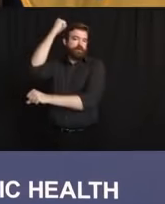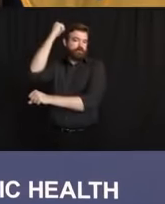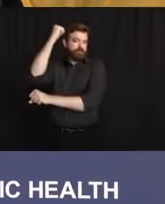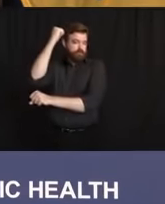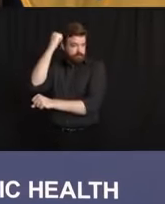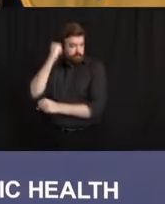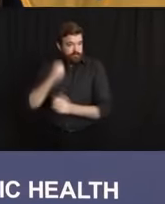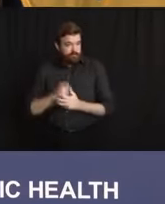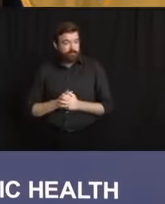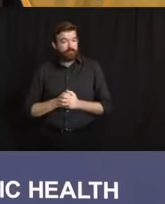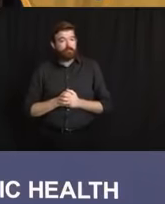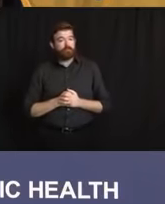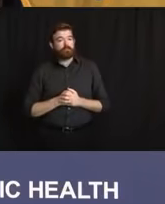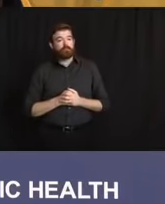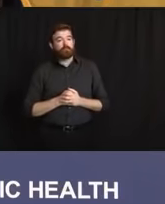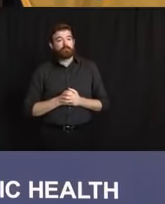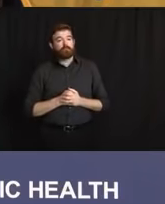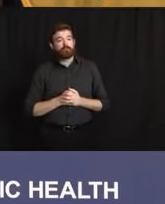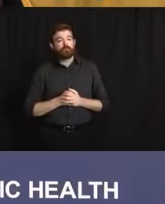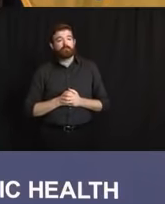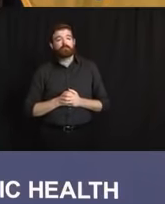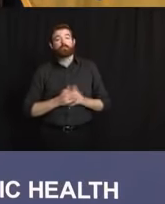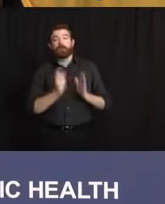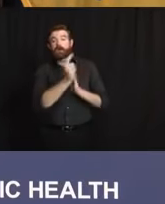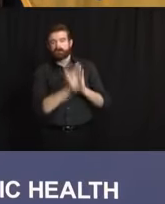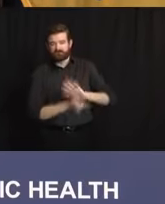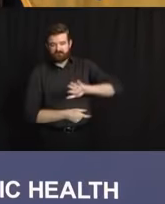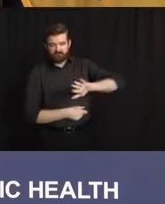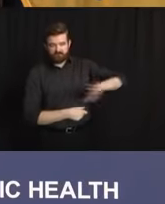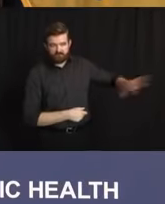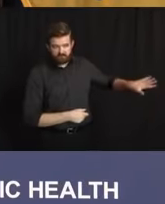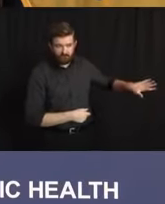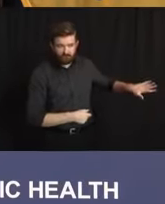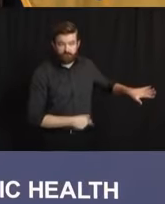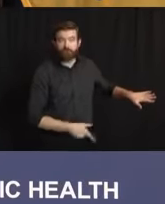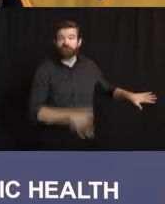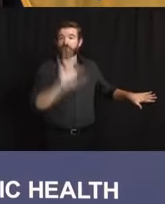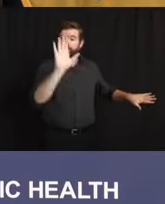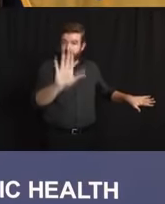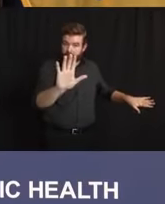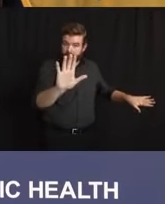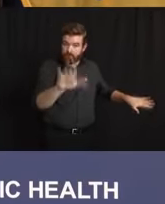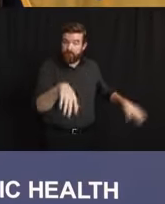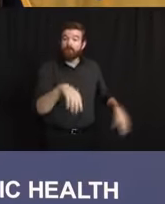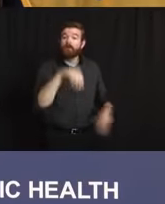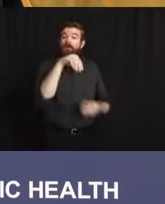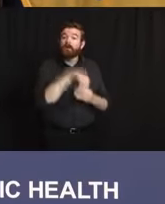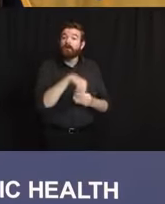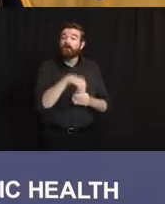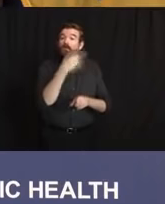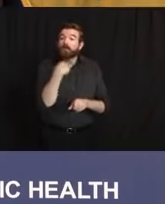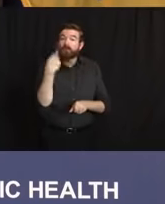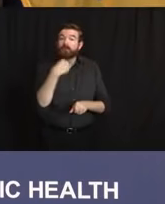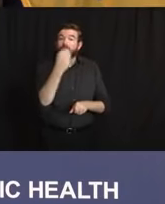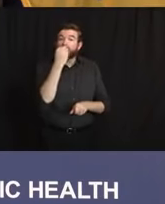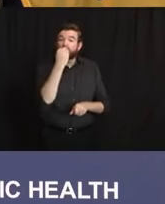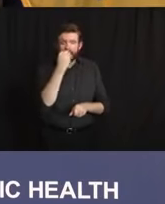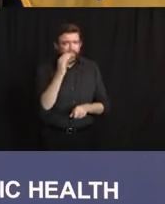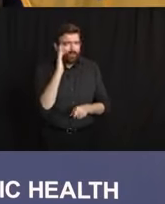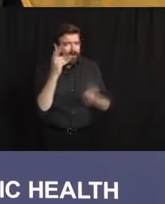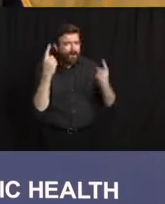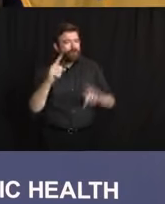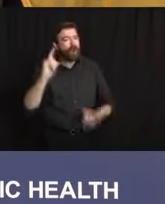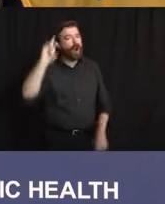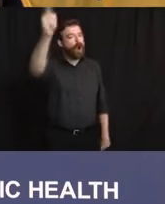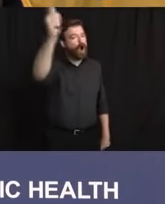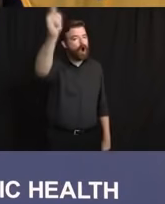me would be simply, we want to get to indoor dining, and we will get there, but we've got to do it responsibly. And it's quite clear. I